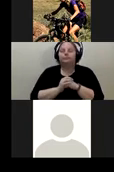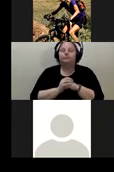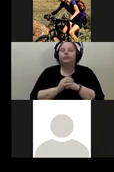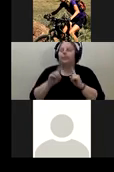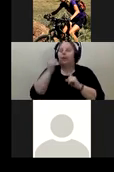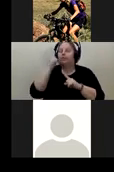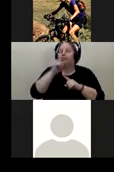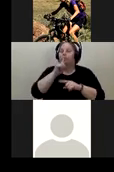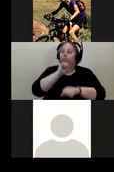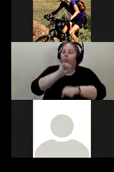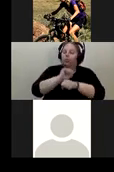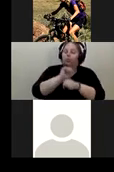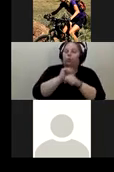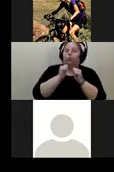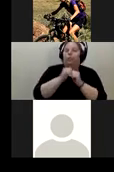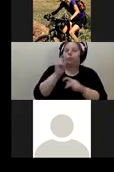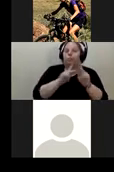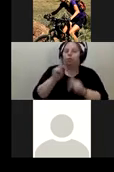with people